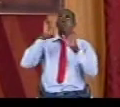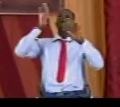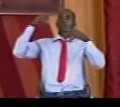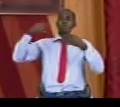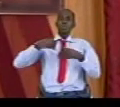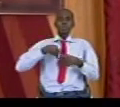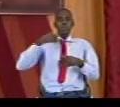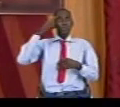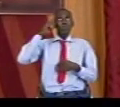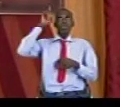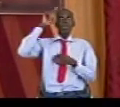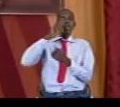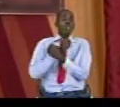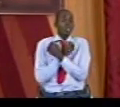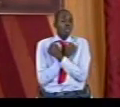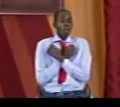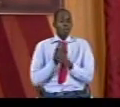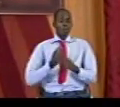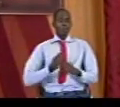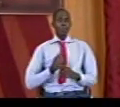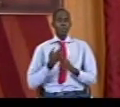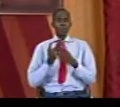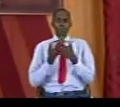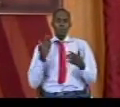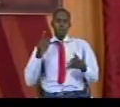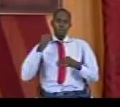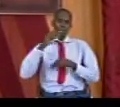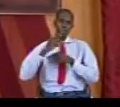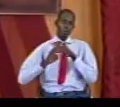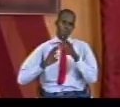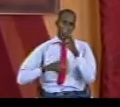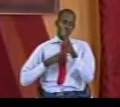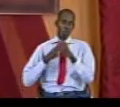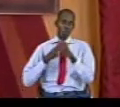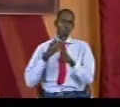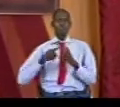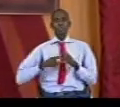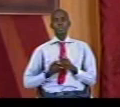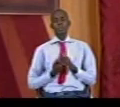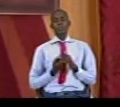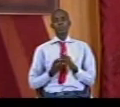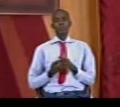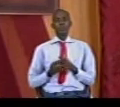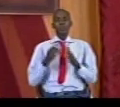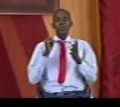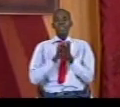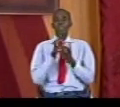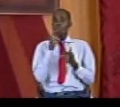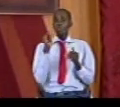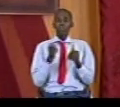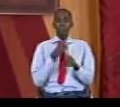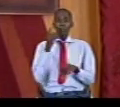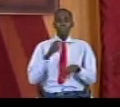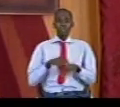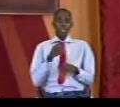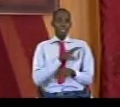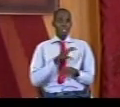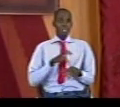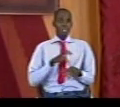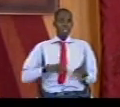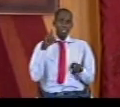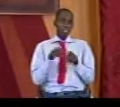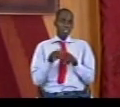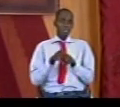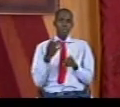me before the foundation of the world. And that's not the first time you'll say something like that. Look at this, chapter